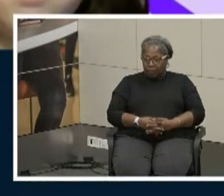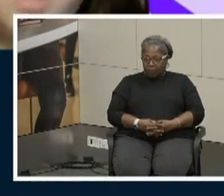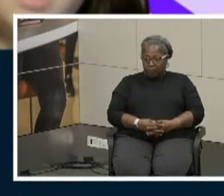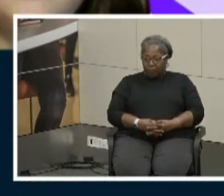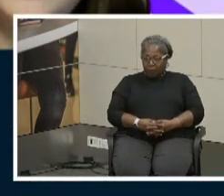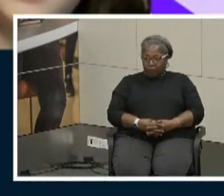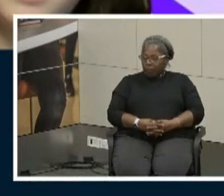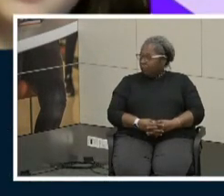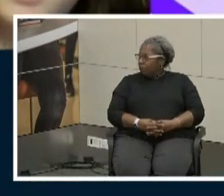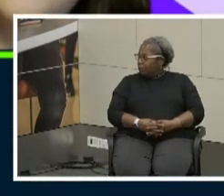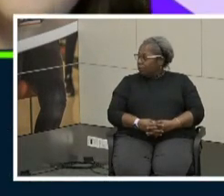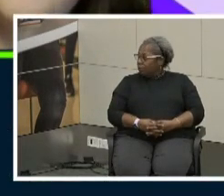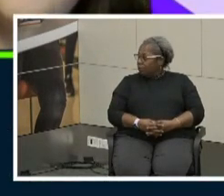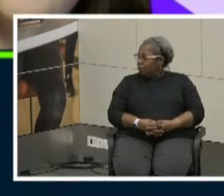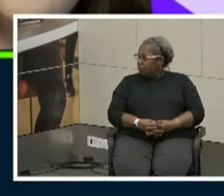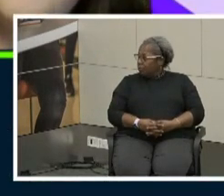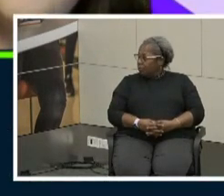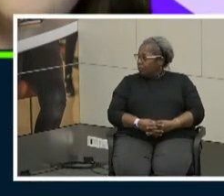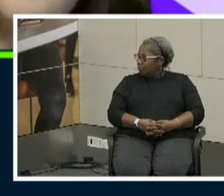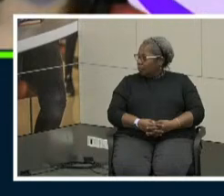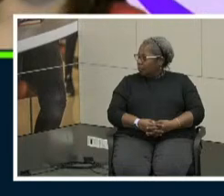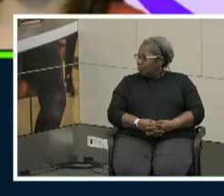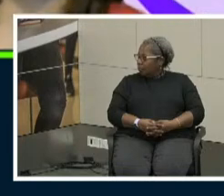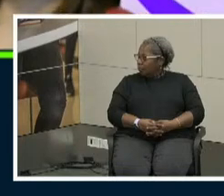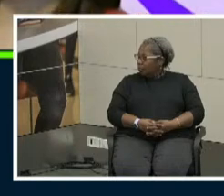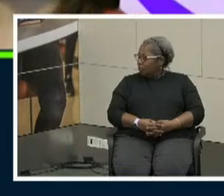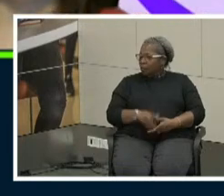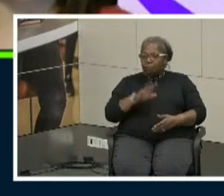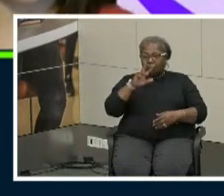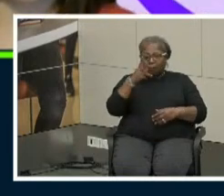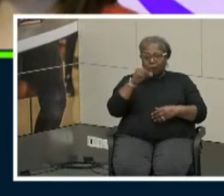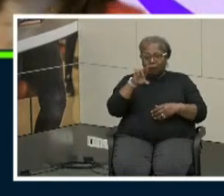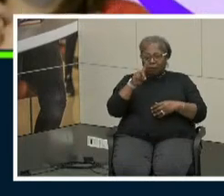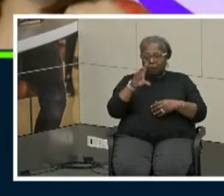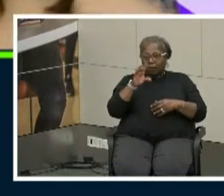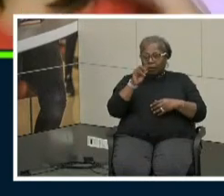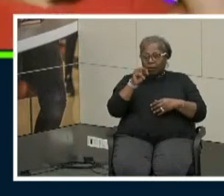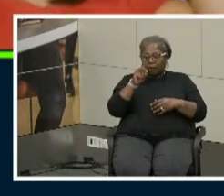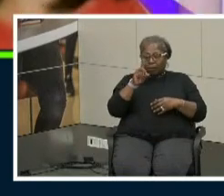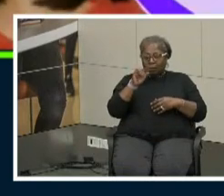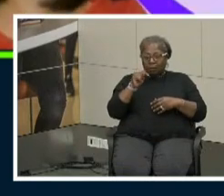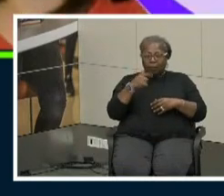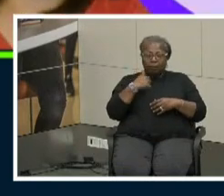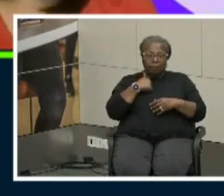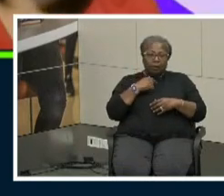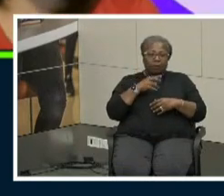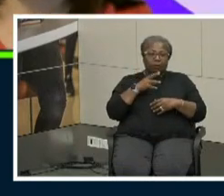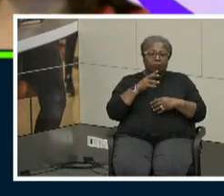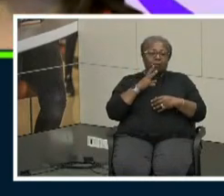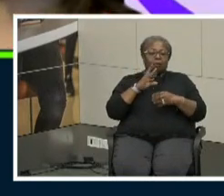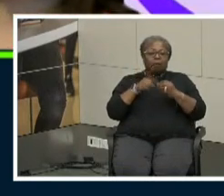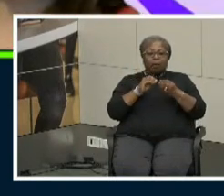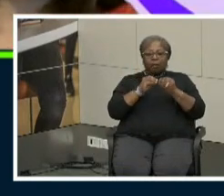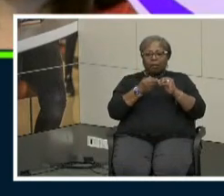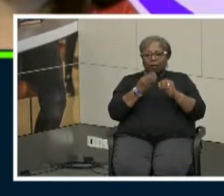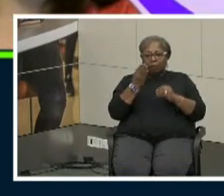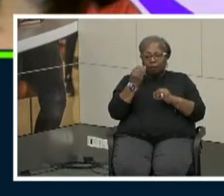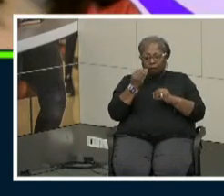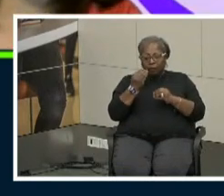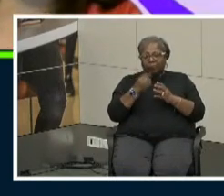yeah my name iser at K Elementary School I am speaking on item